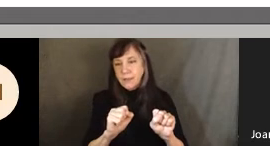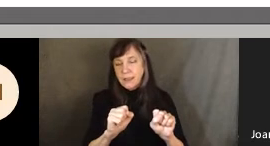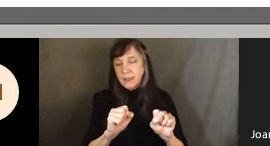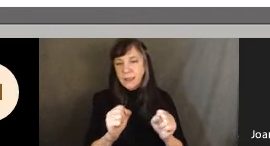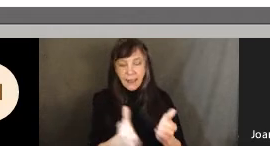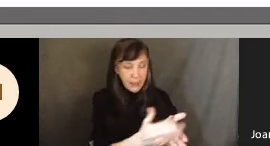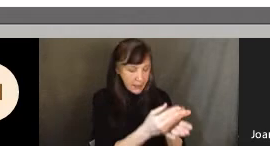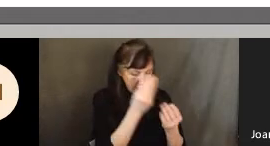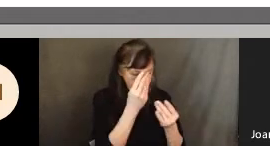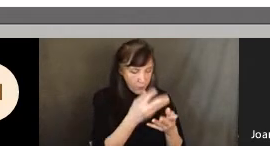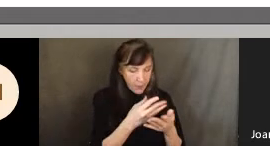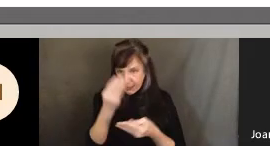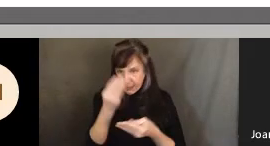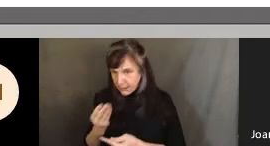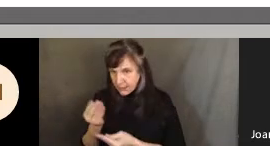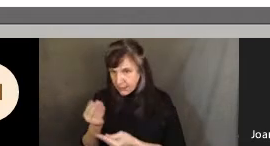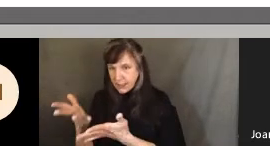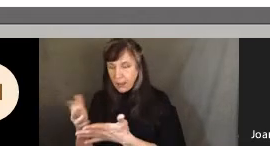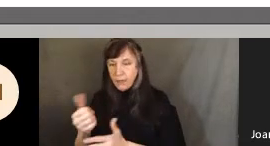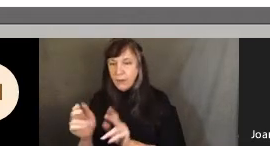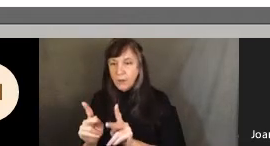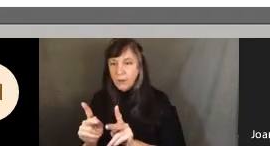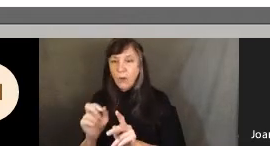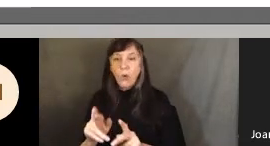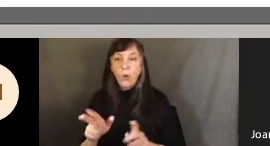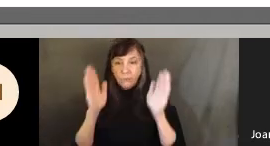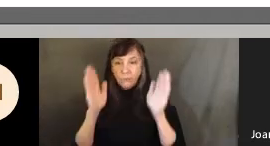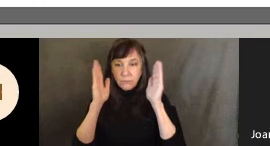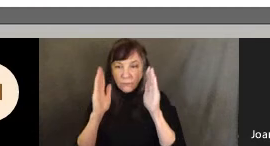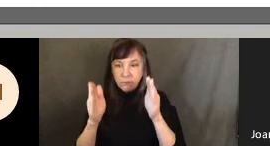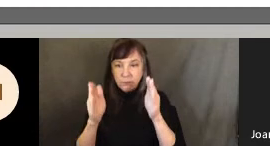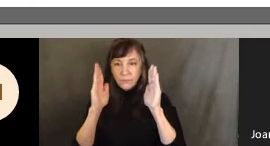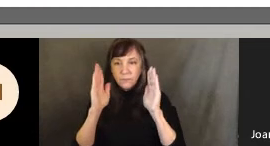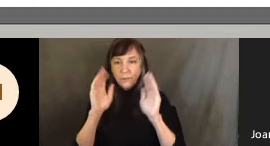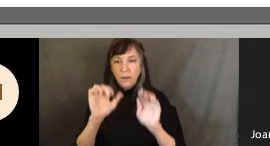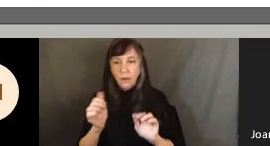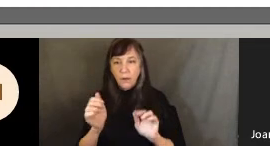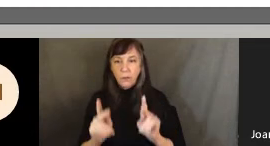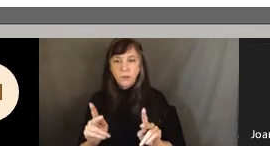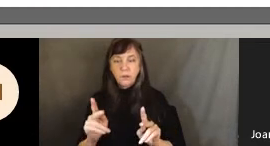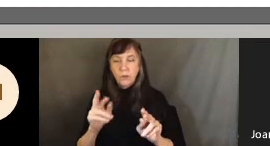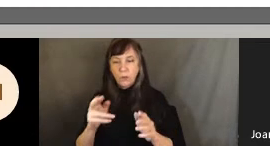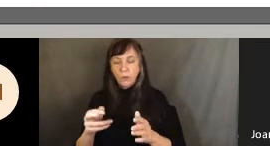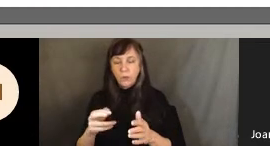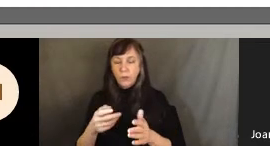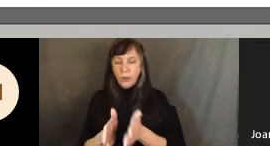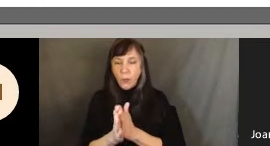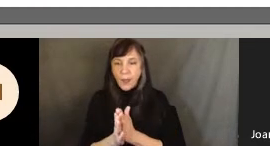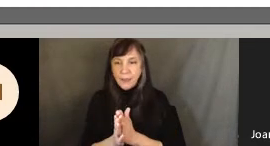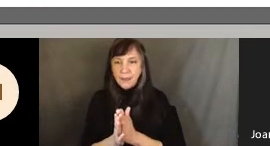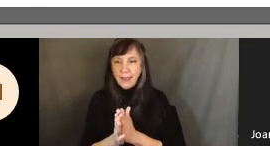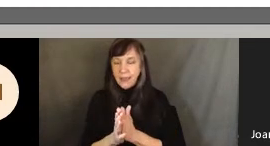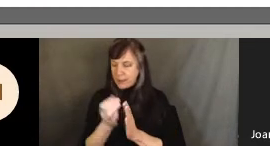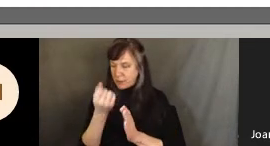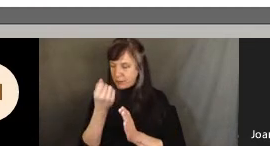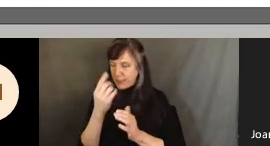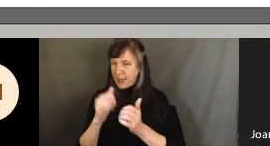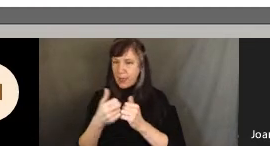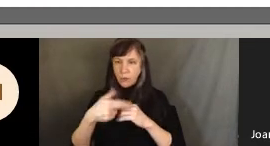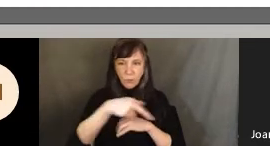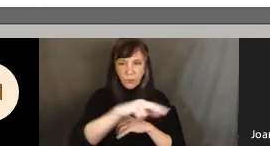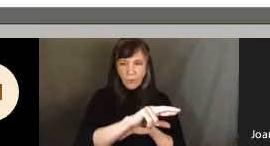others, or listening to someone's request and understanding how to route them to the appropriate need, whether that's